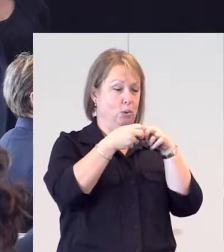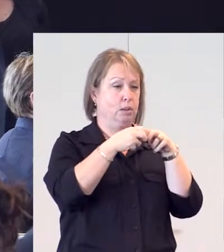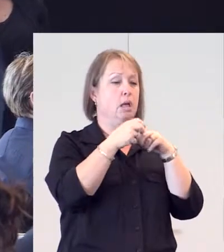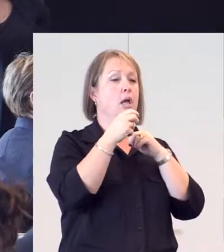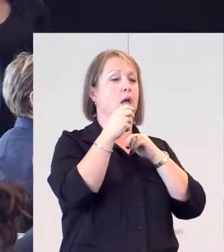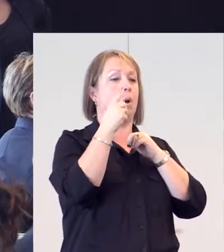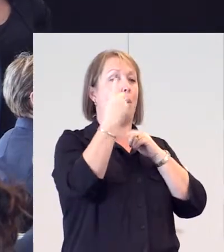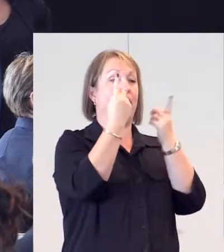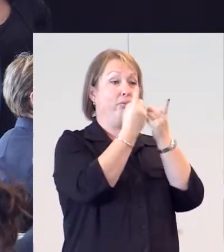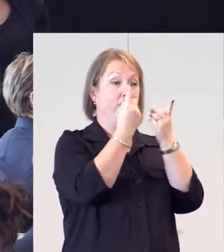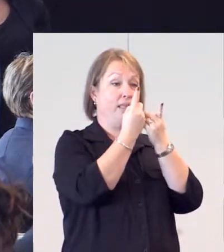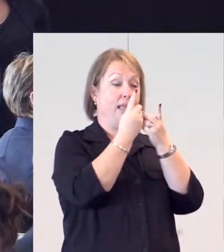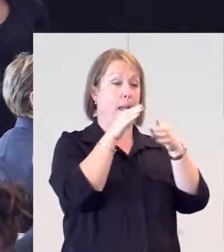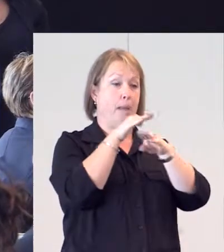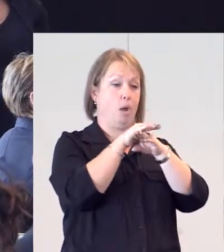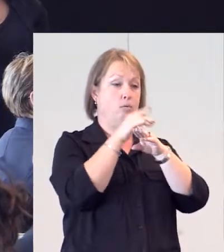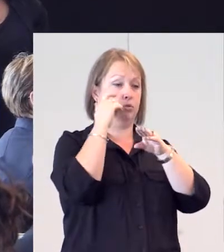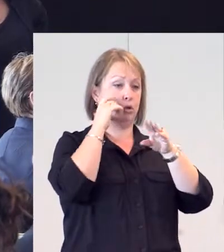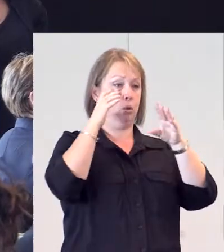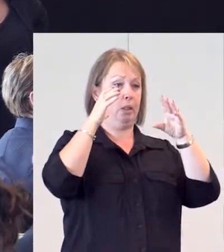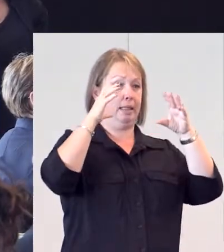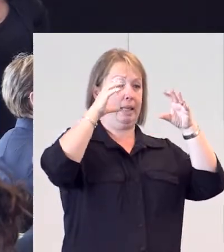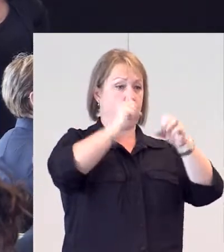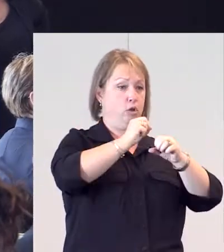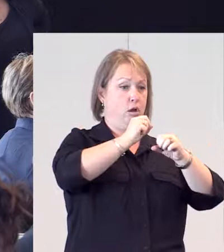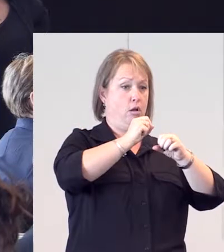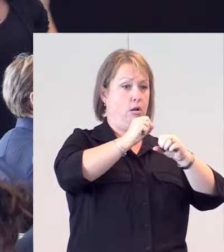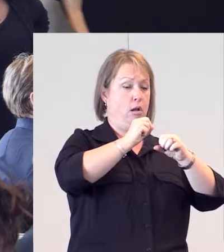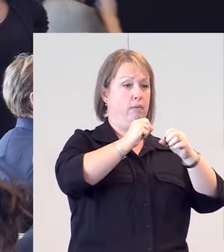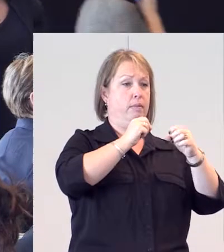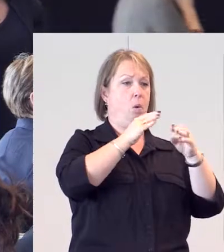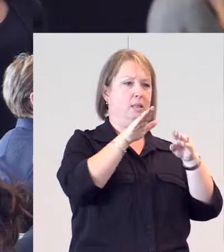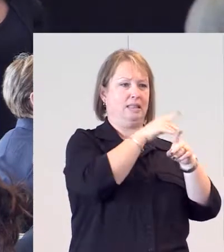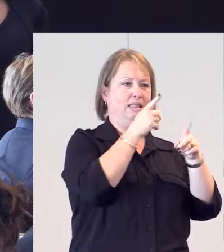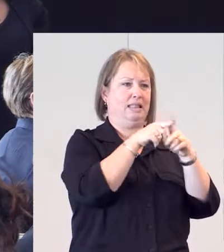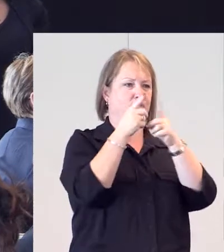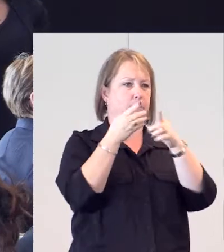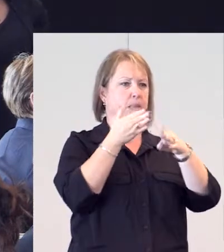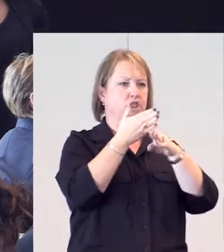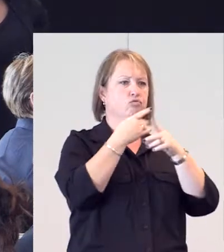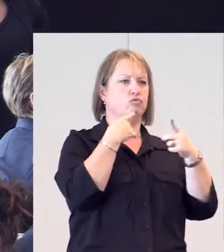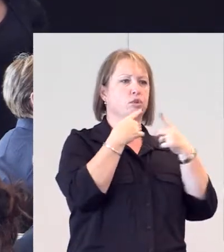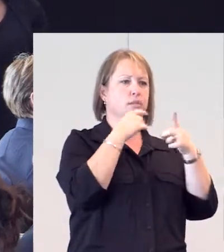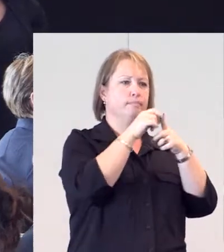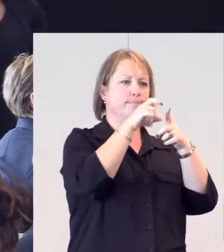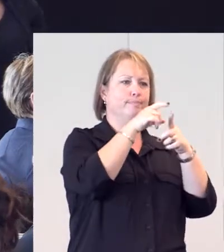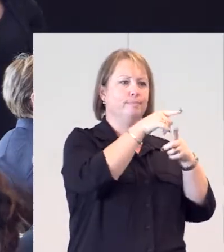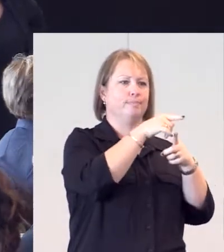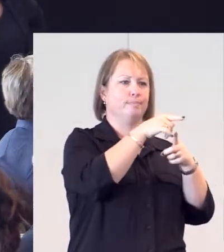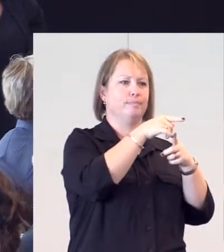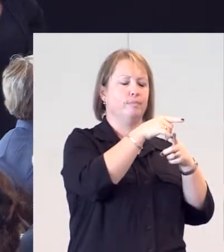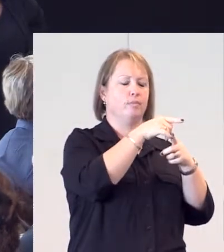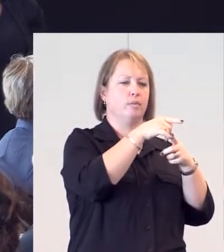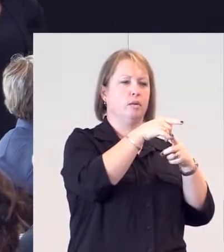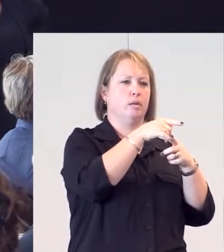of those was about capturing all of the positions descriptions that organisations had. And